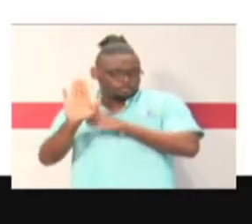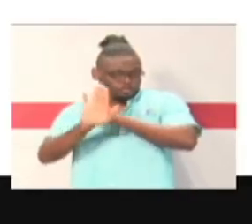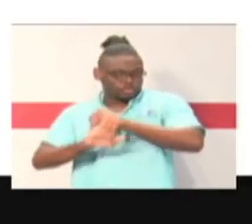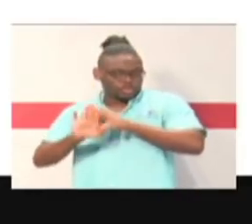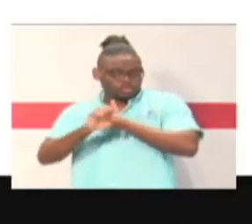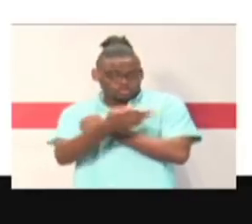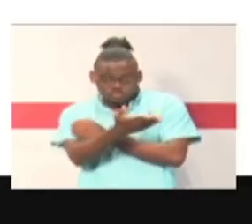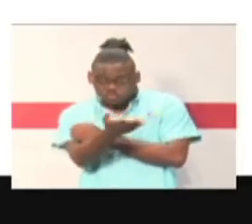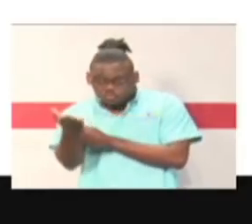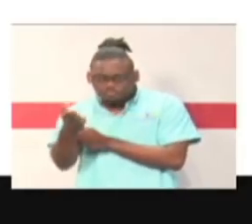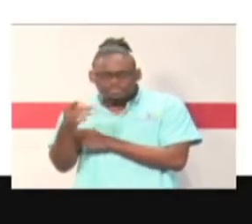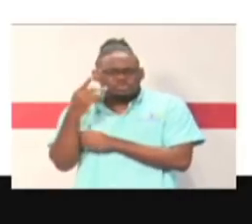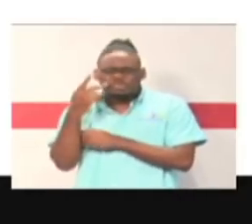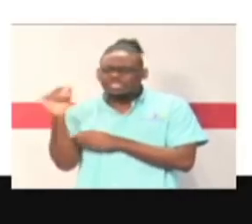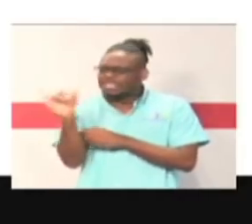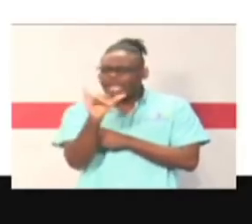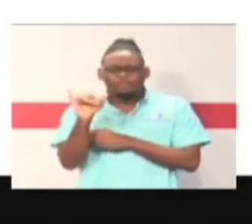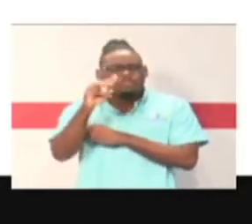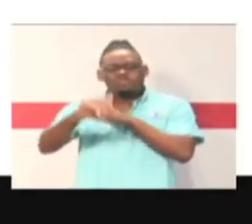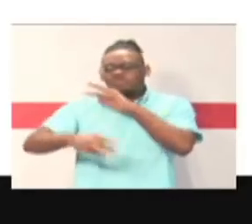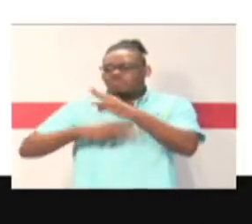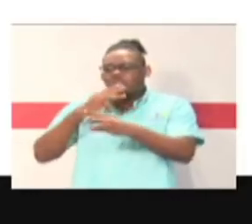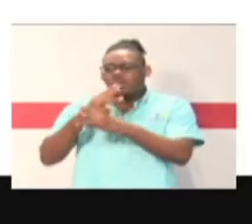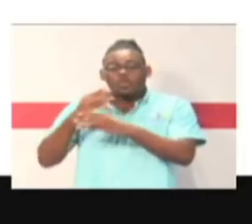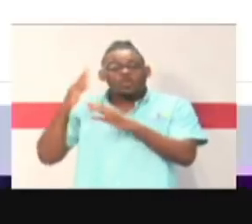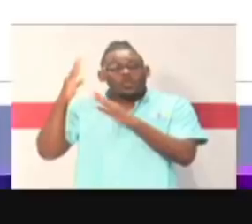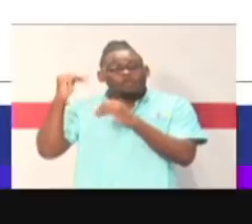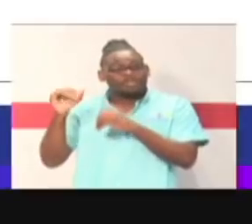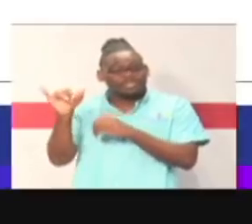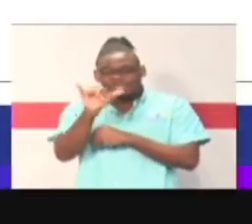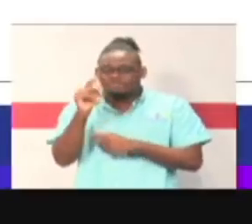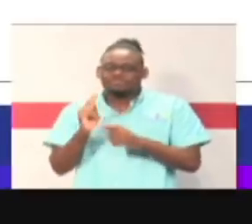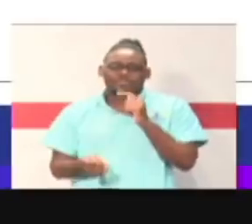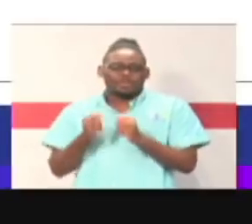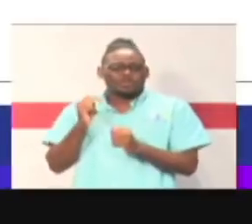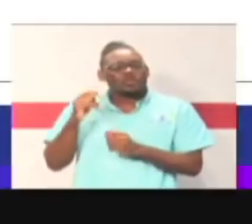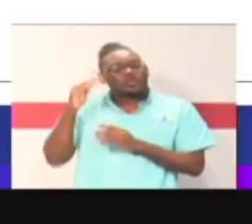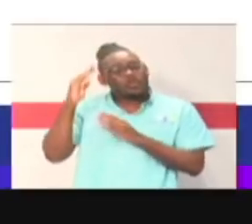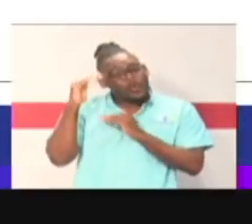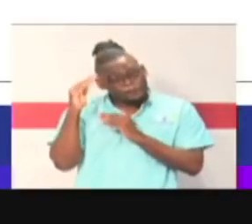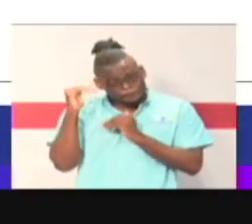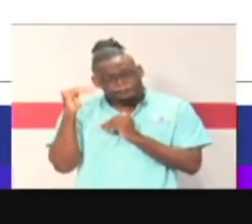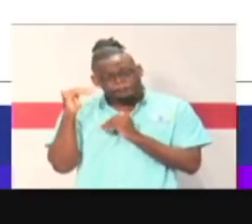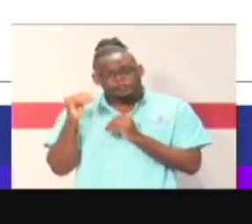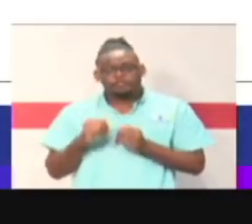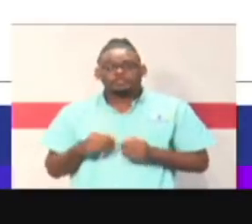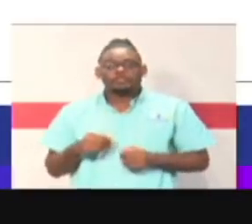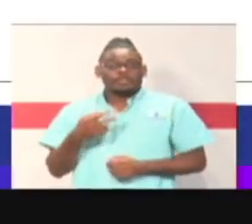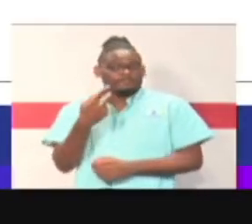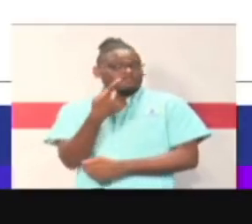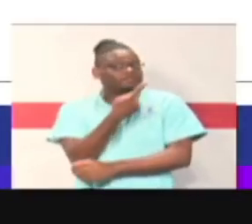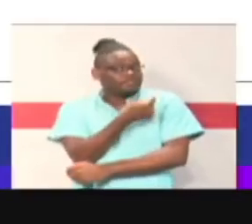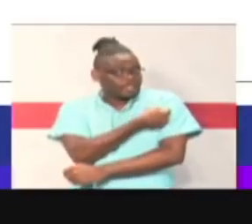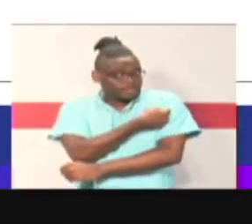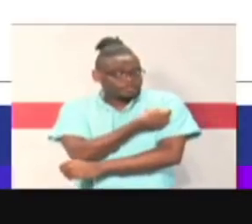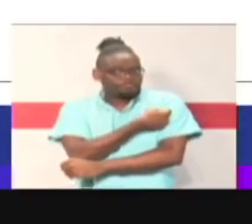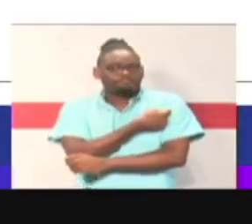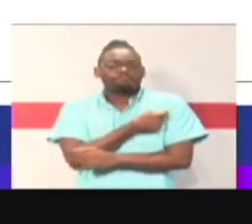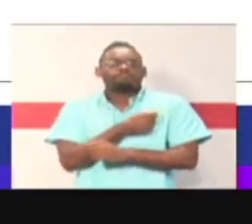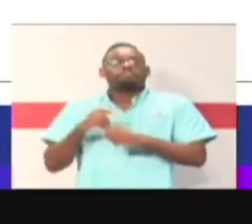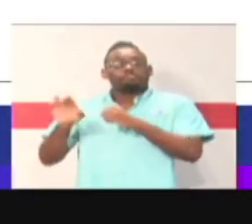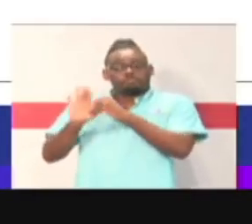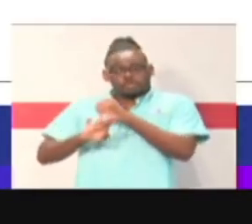to see this in Trinidad and Tobago. Vaccination builds antibodies which we know can cross and give